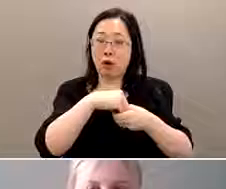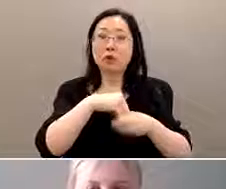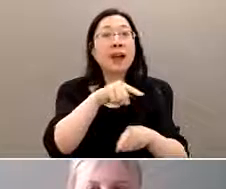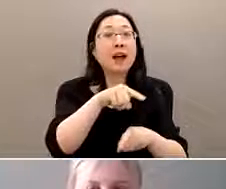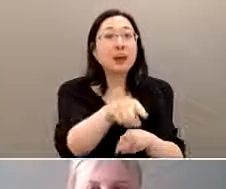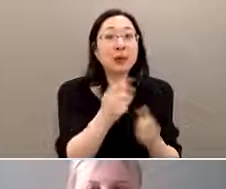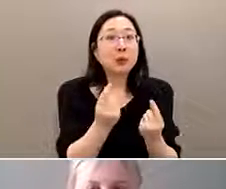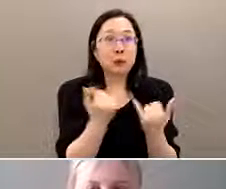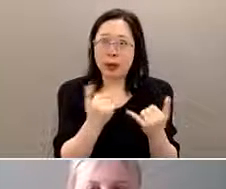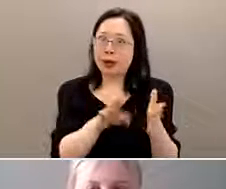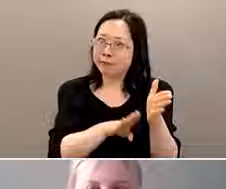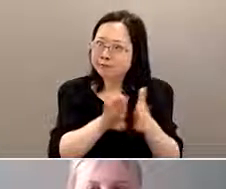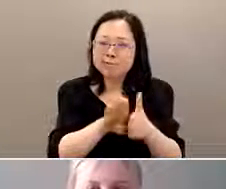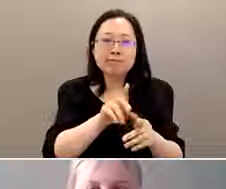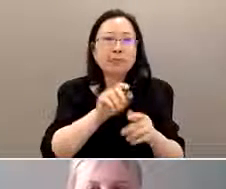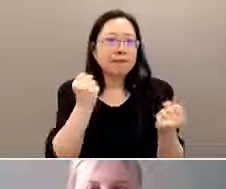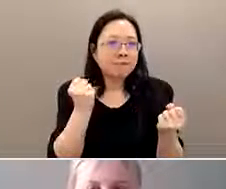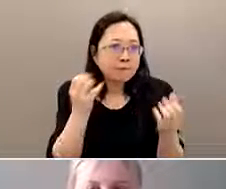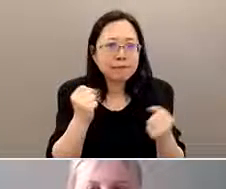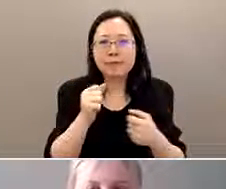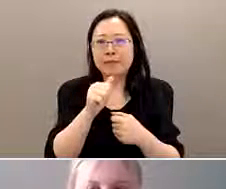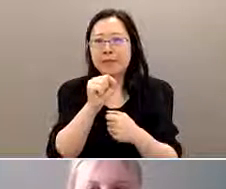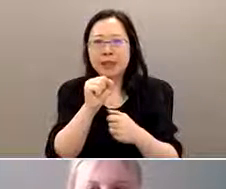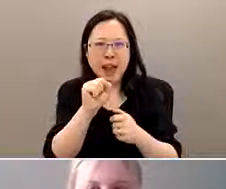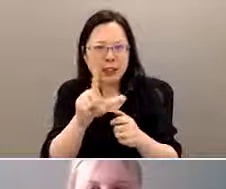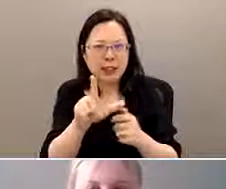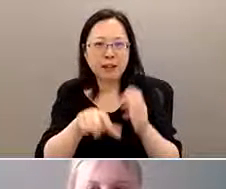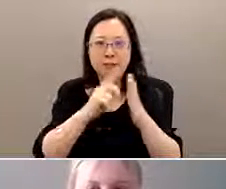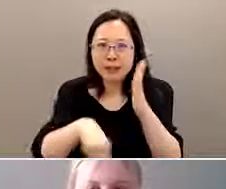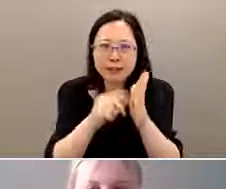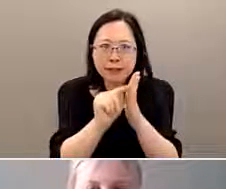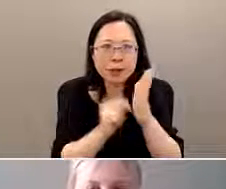of developing and filming ASL